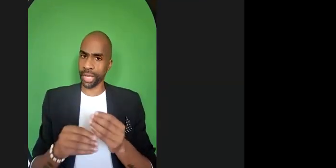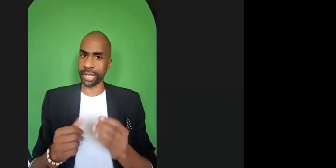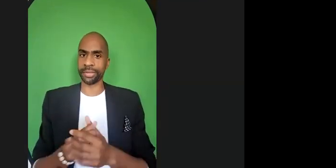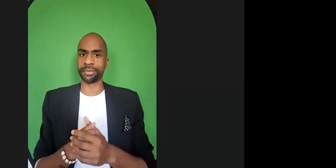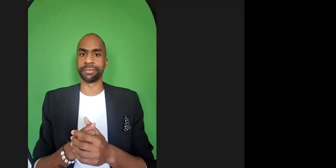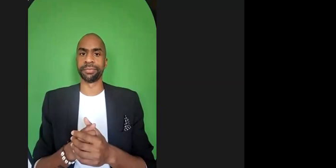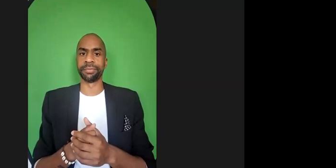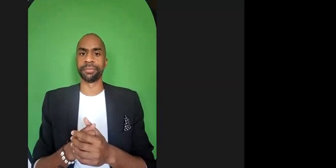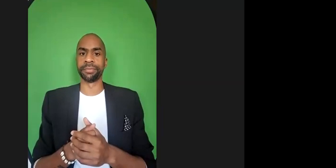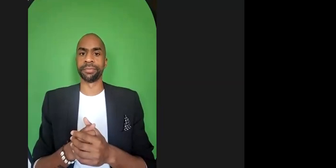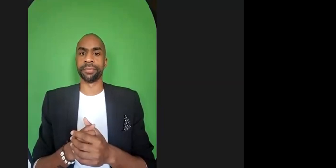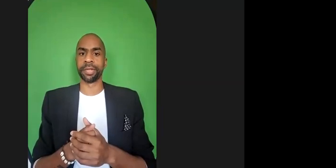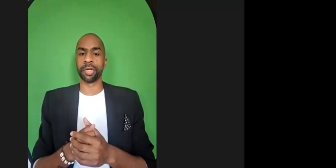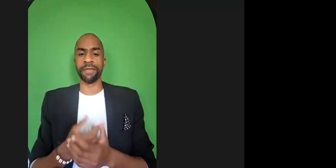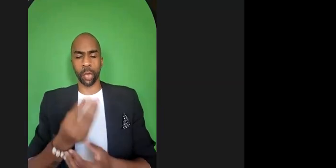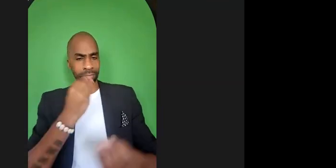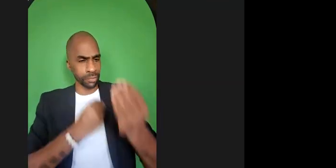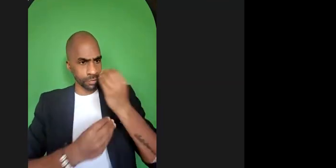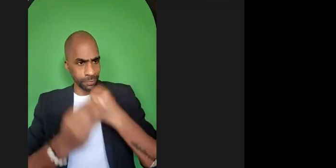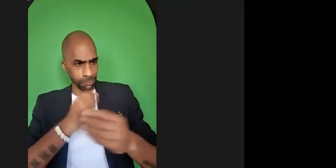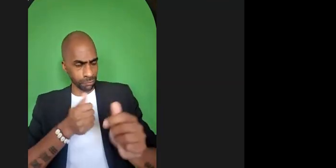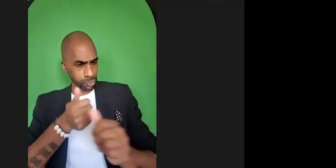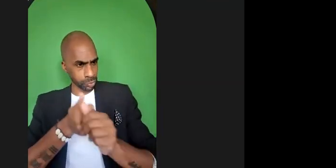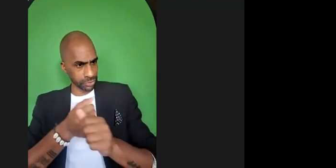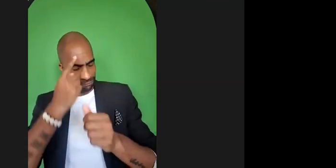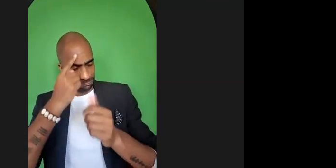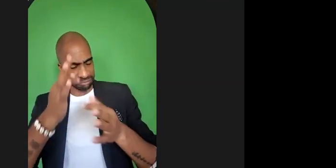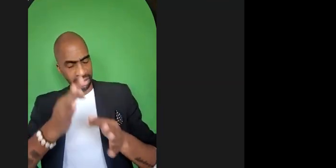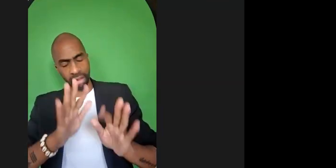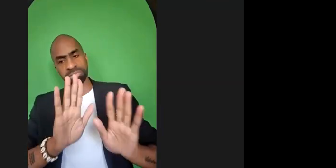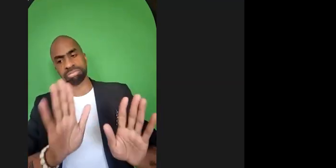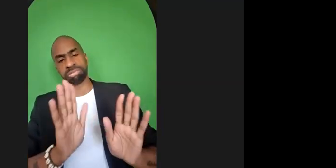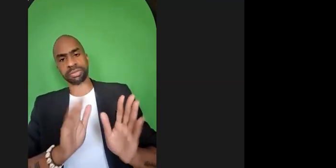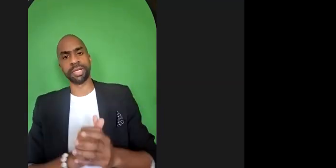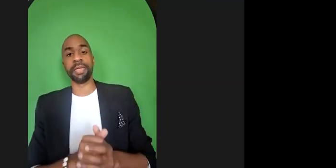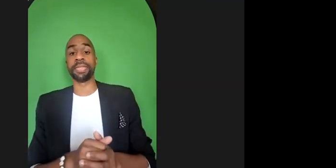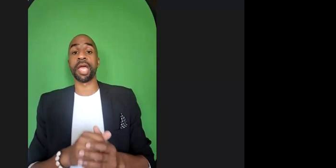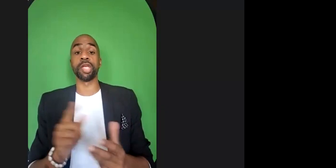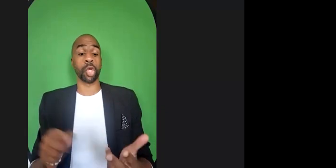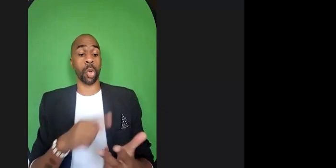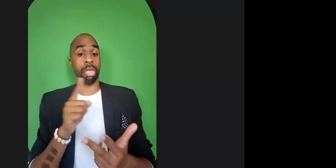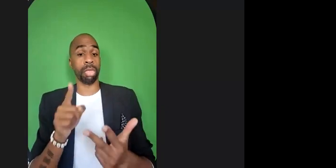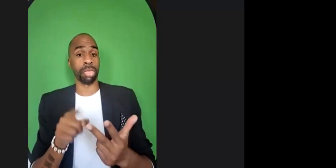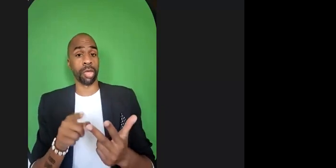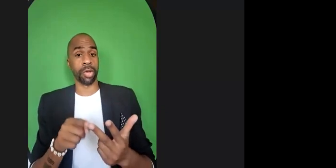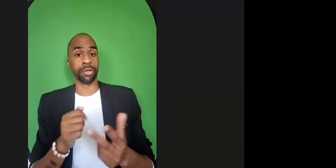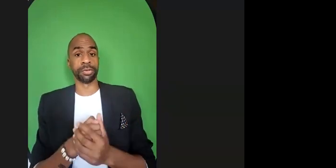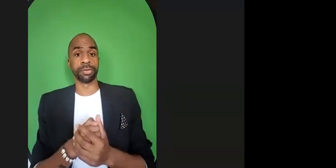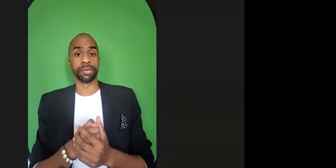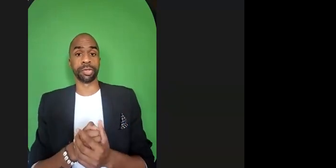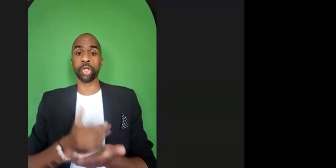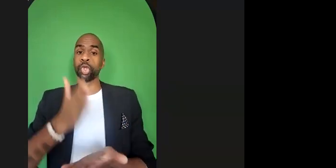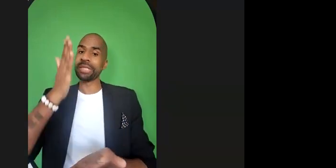voluntary cessation of eating and drinking or medical aid and dying, there's also an option in ALS to stop life